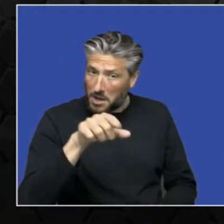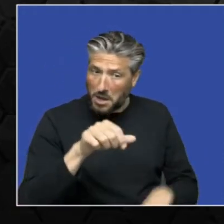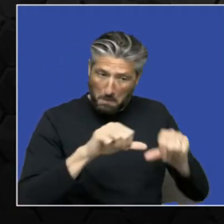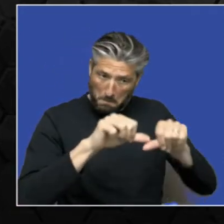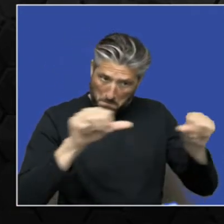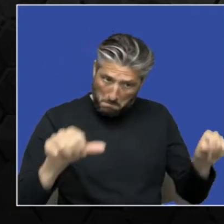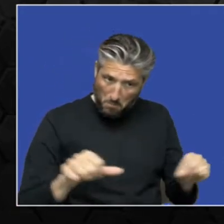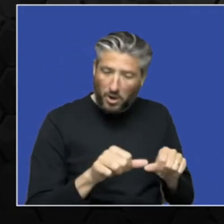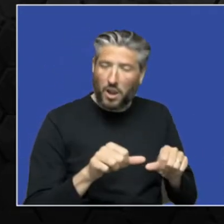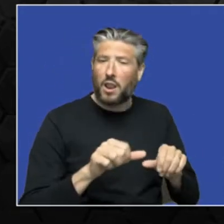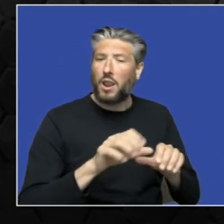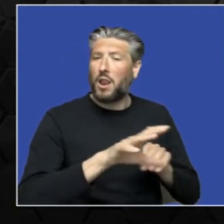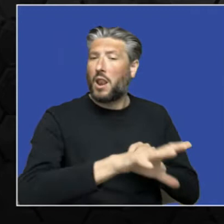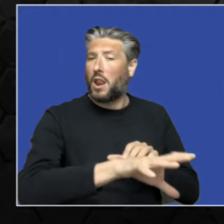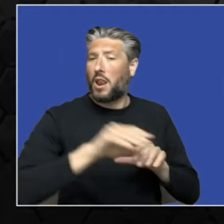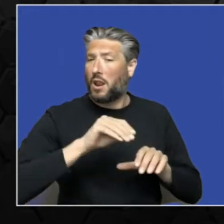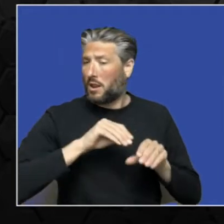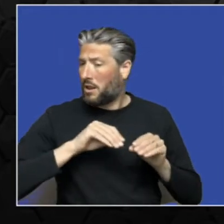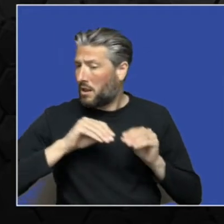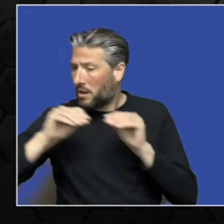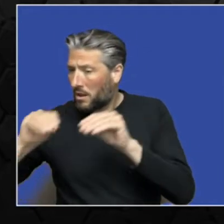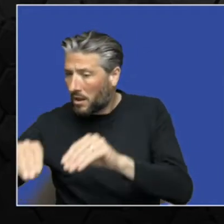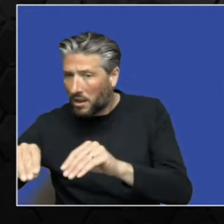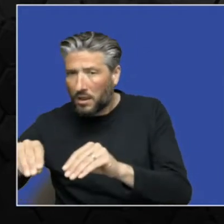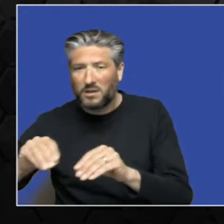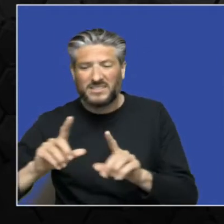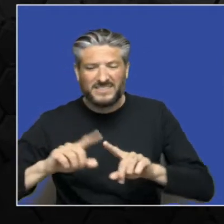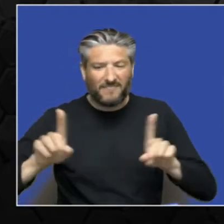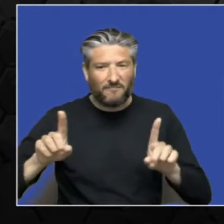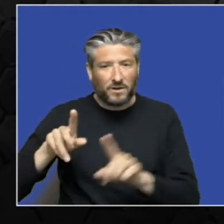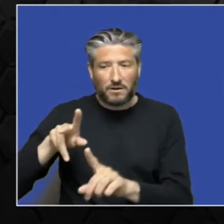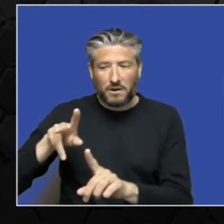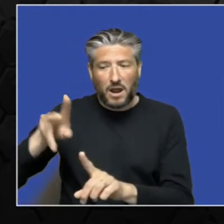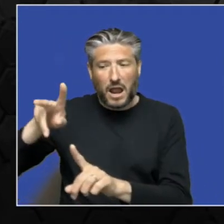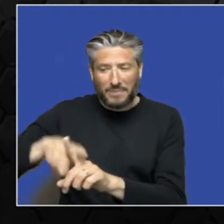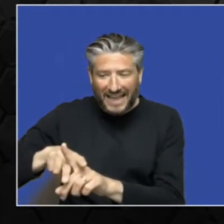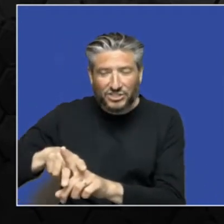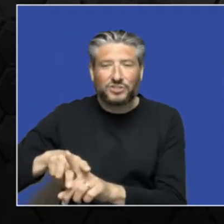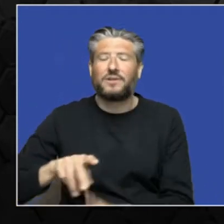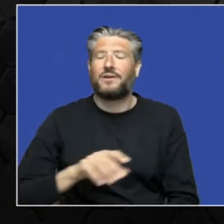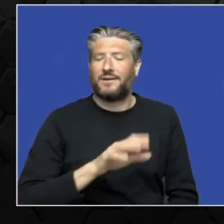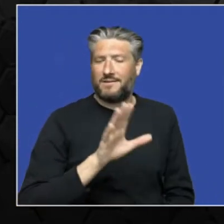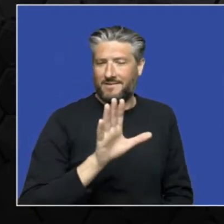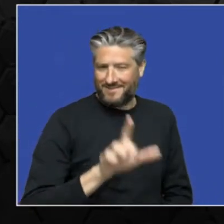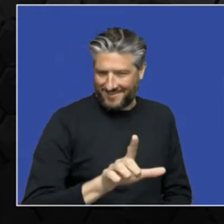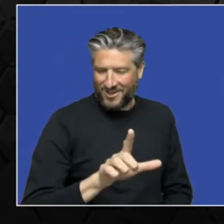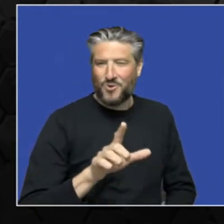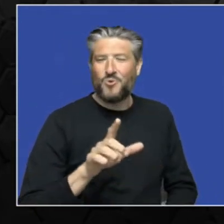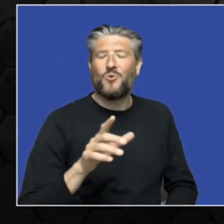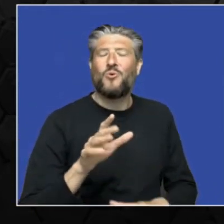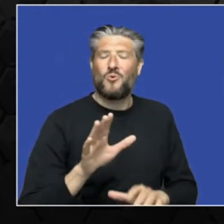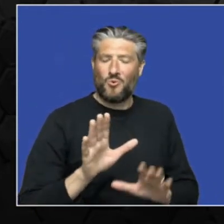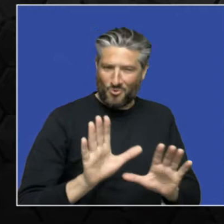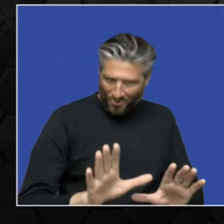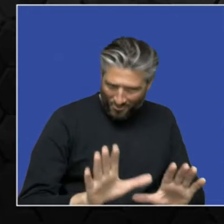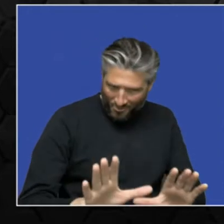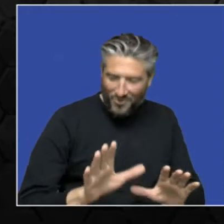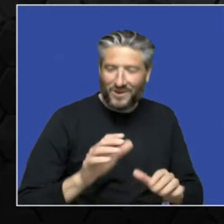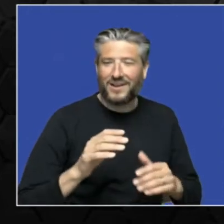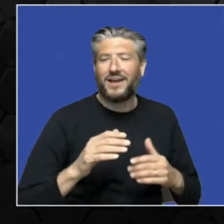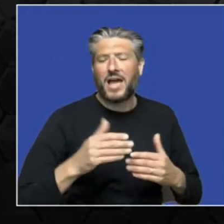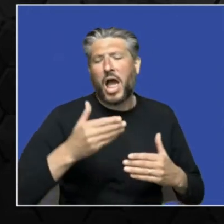bit patience, I'm going to come to that in a second. Sorry for the spoilers alert. That's